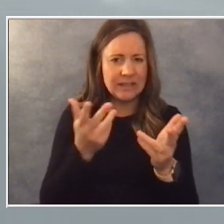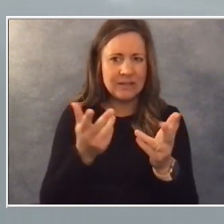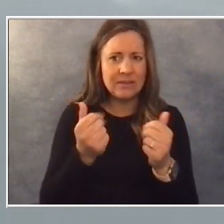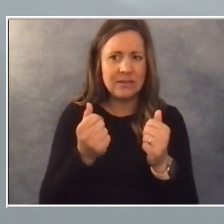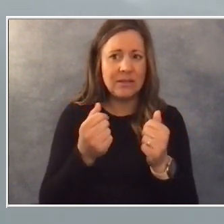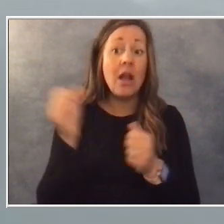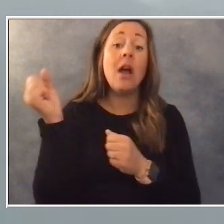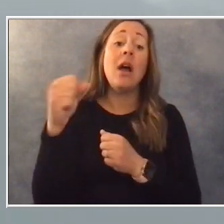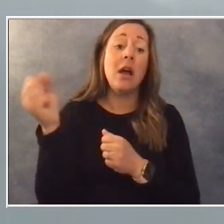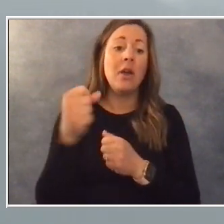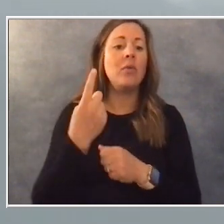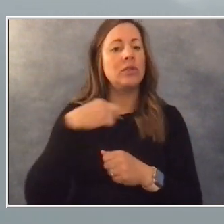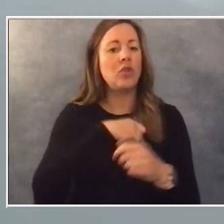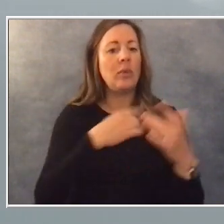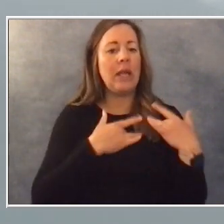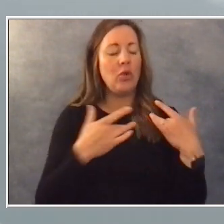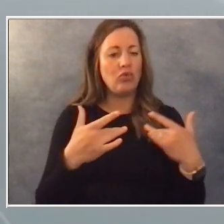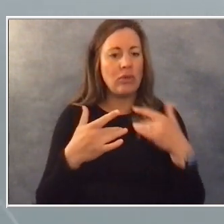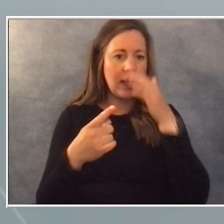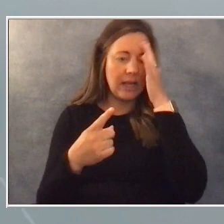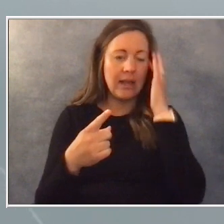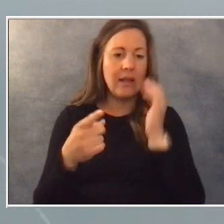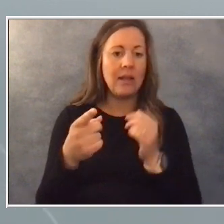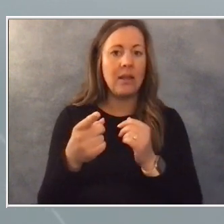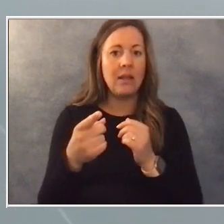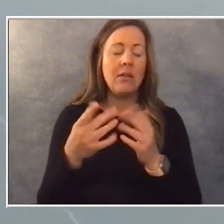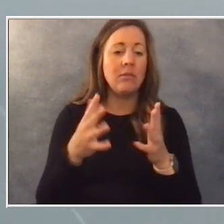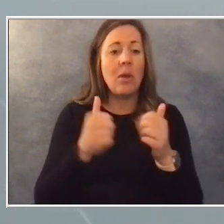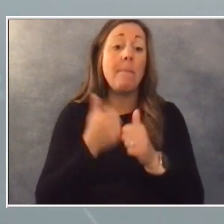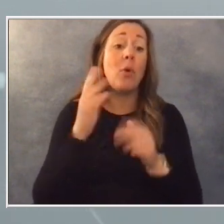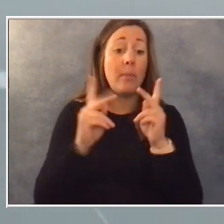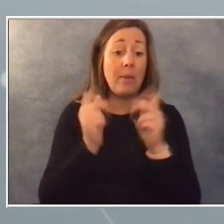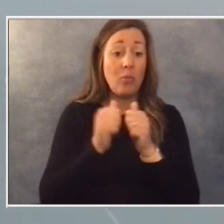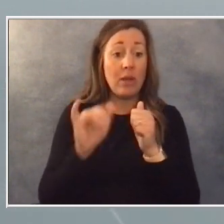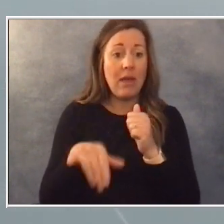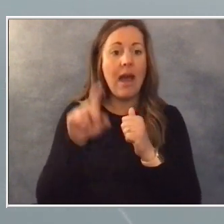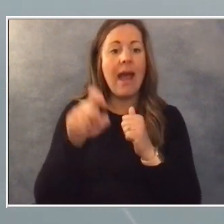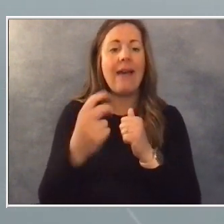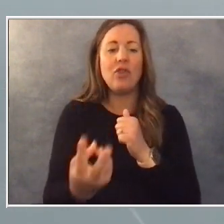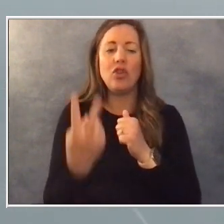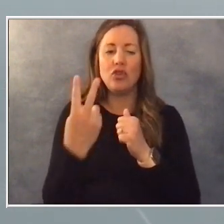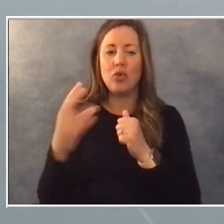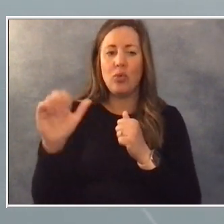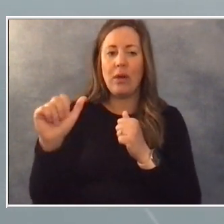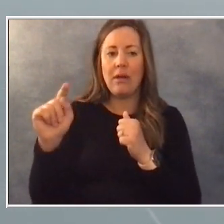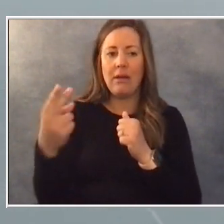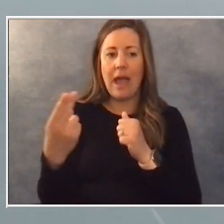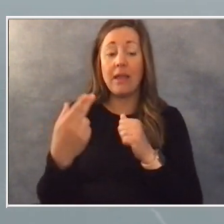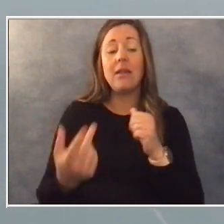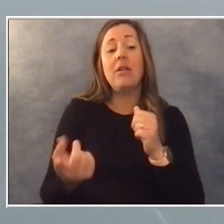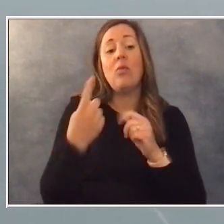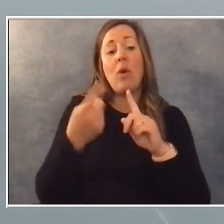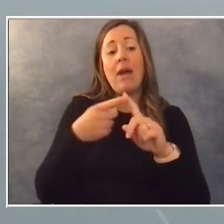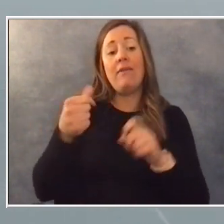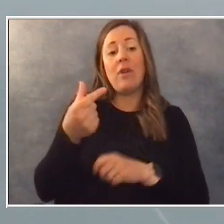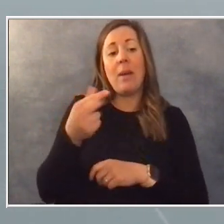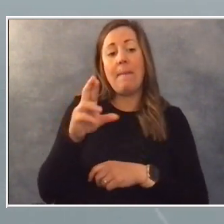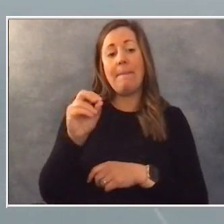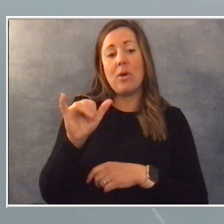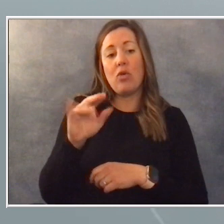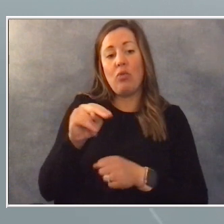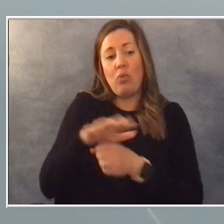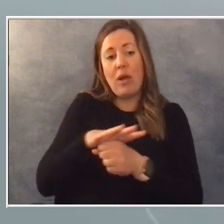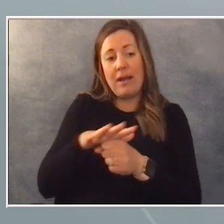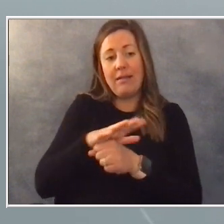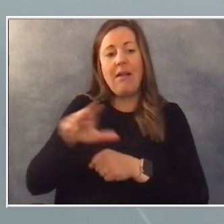we usually go in, and most people when we do this, we have to put in 2 catheters, one from the groin frequently and one from the arm. And we